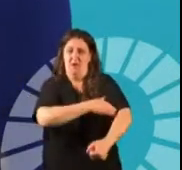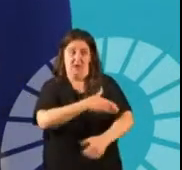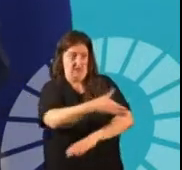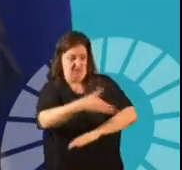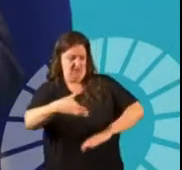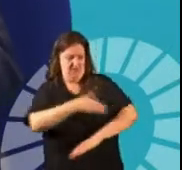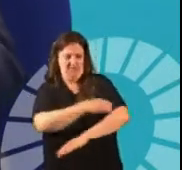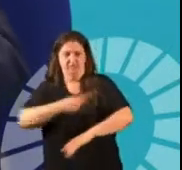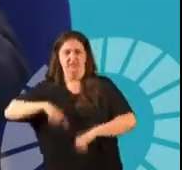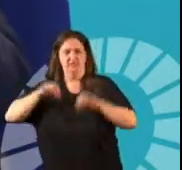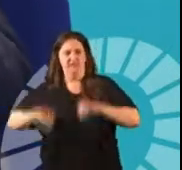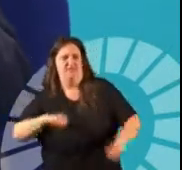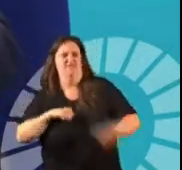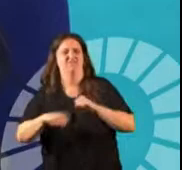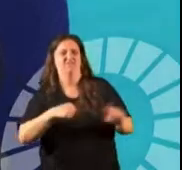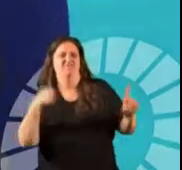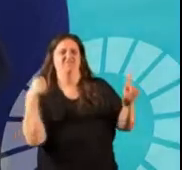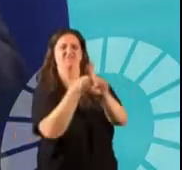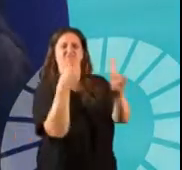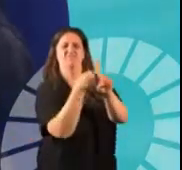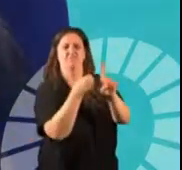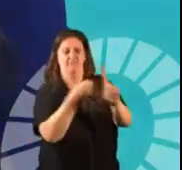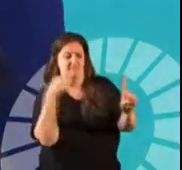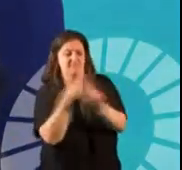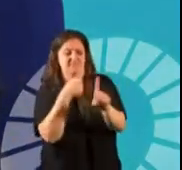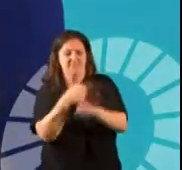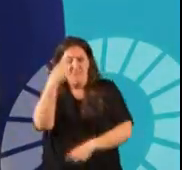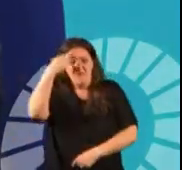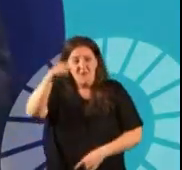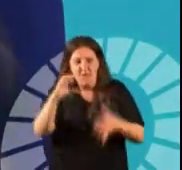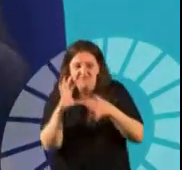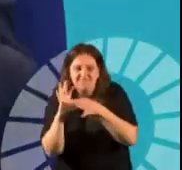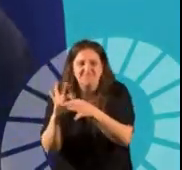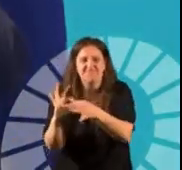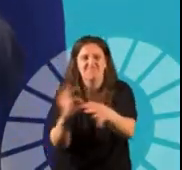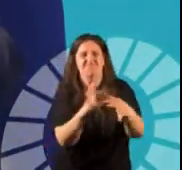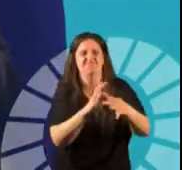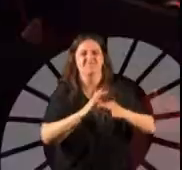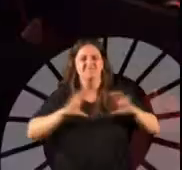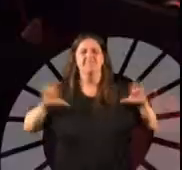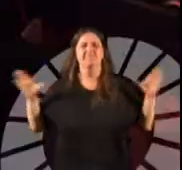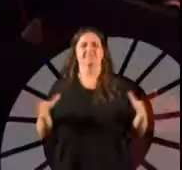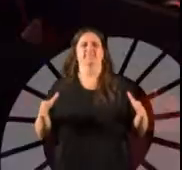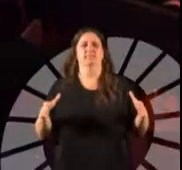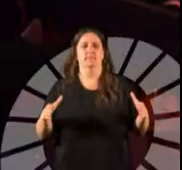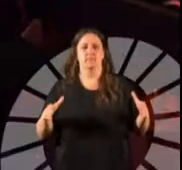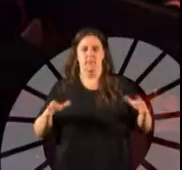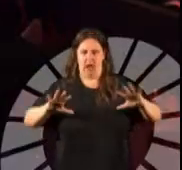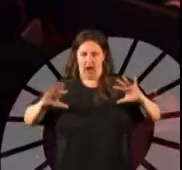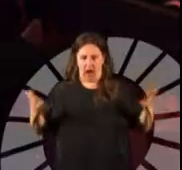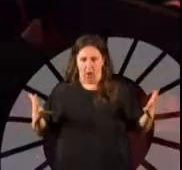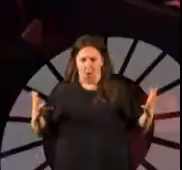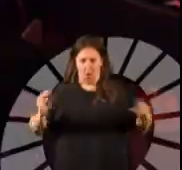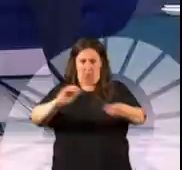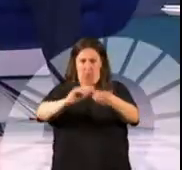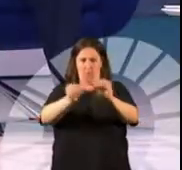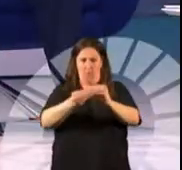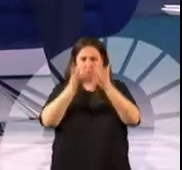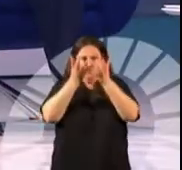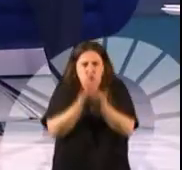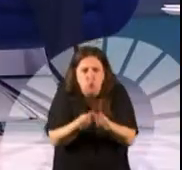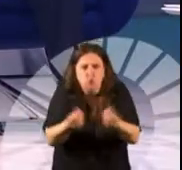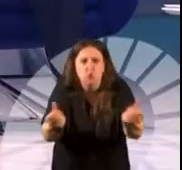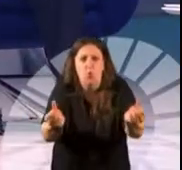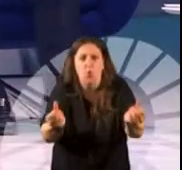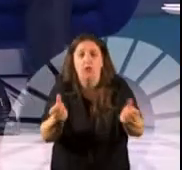the grassroots movements. We want to create coalitions. We want to get the resources that we need to balance these rapport